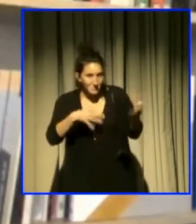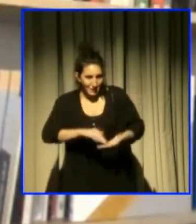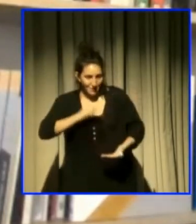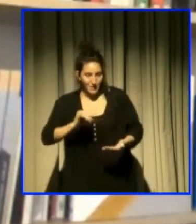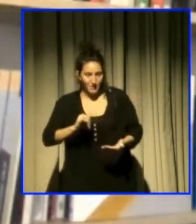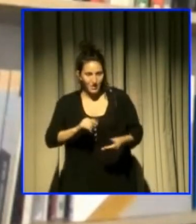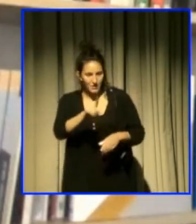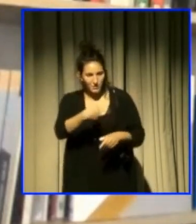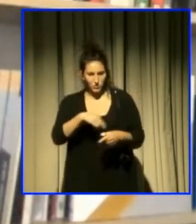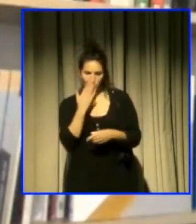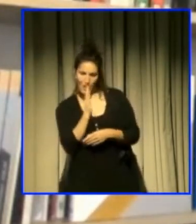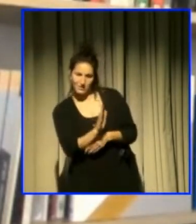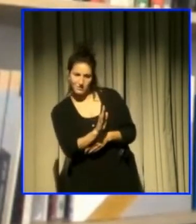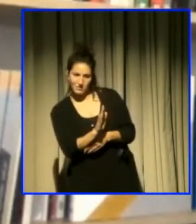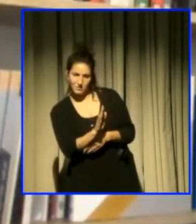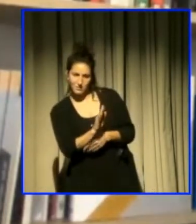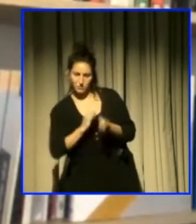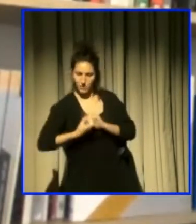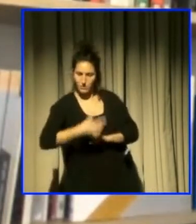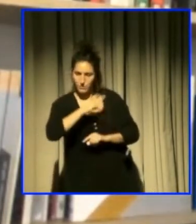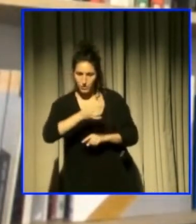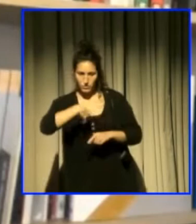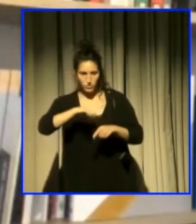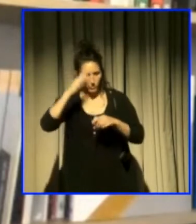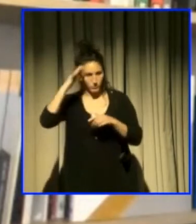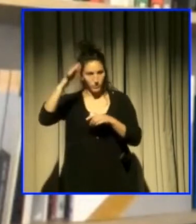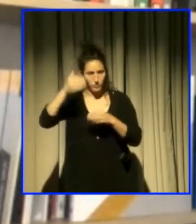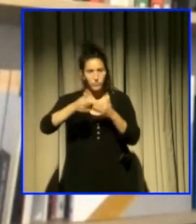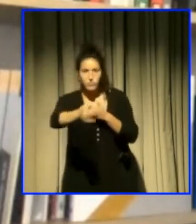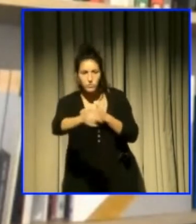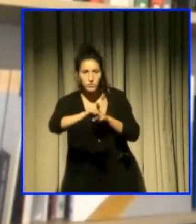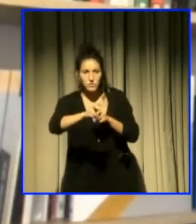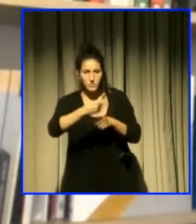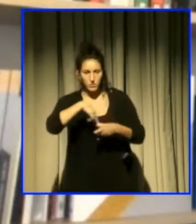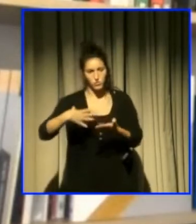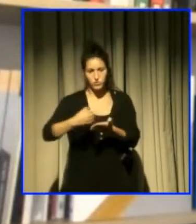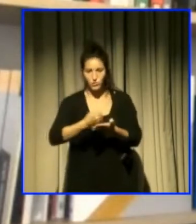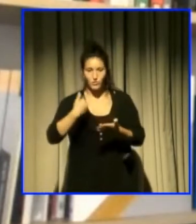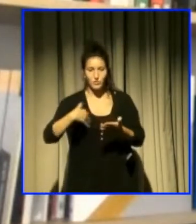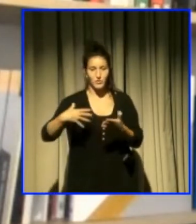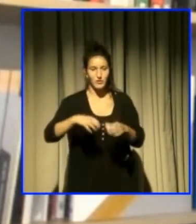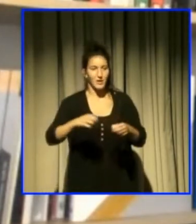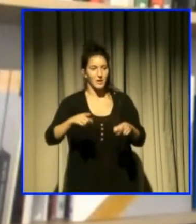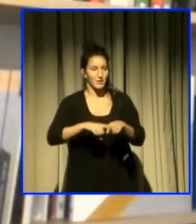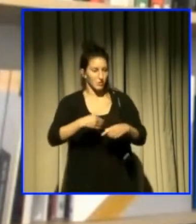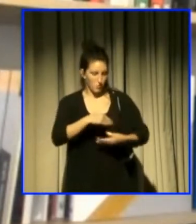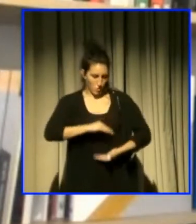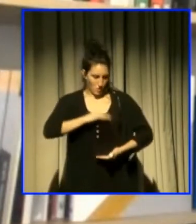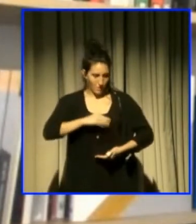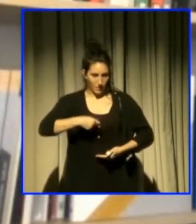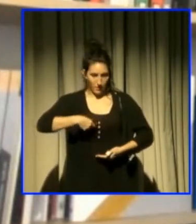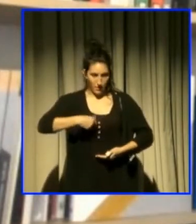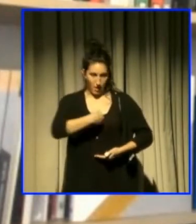these images of the future that we have. So we are already all futurists. And you've probably thought of something